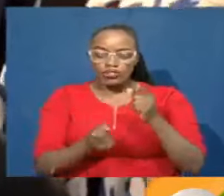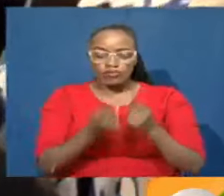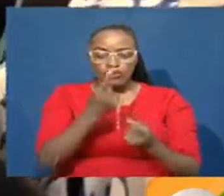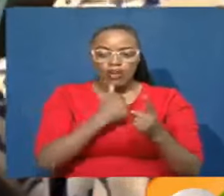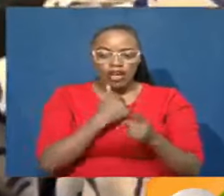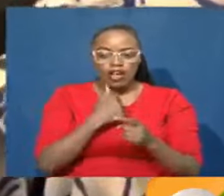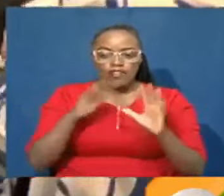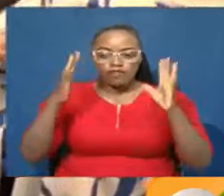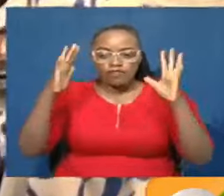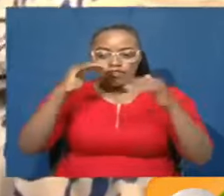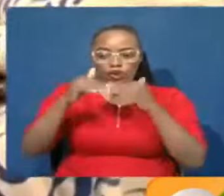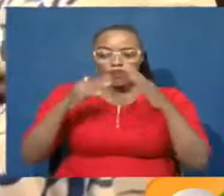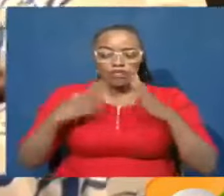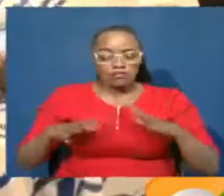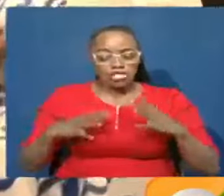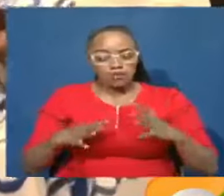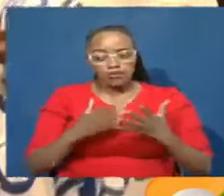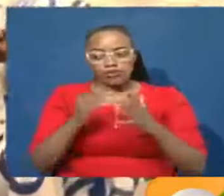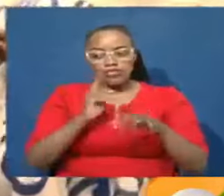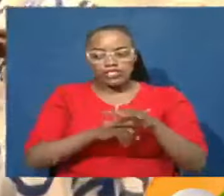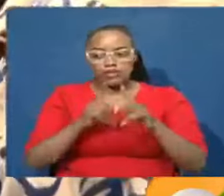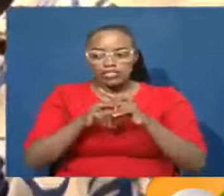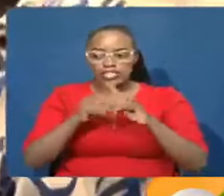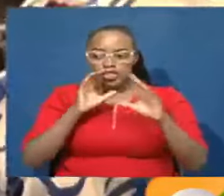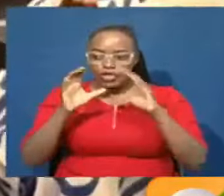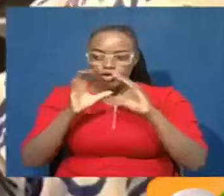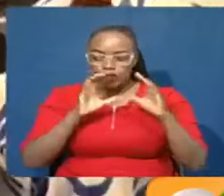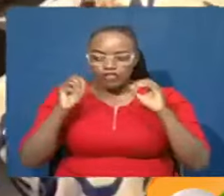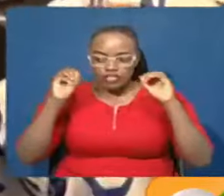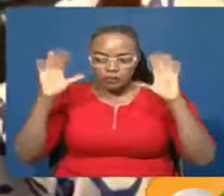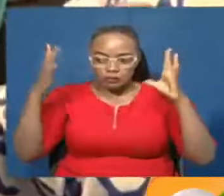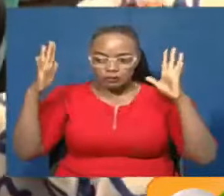clap for everyone else as we begin the conversation.